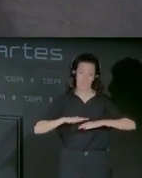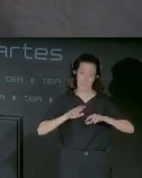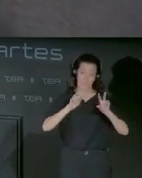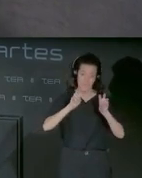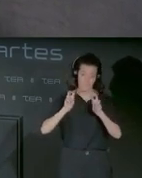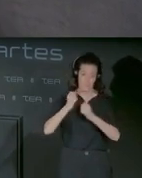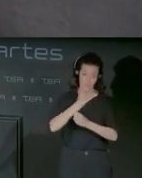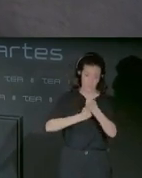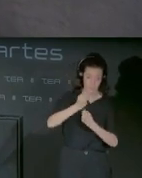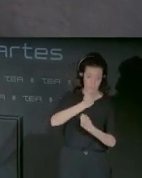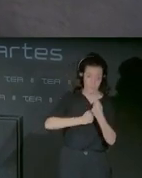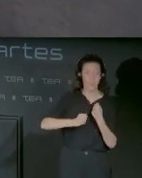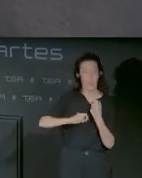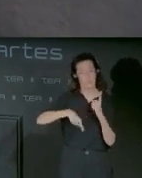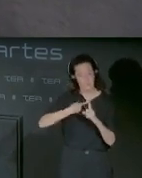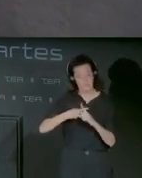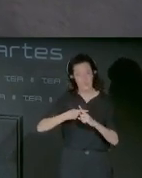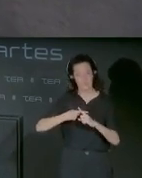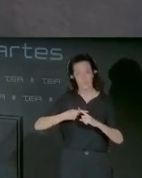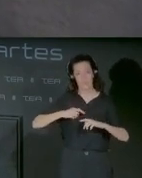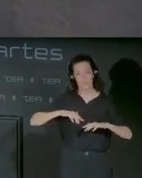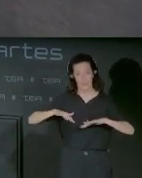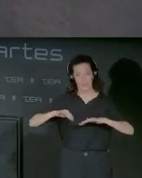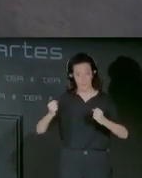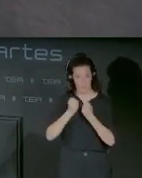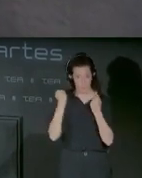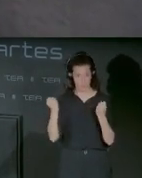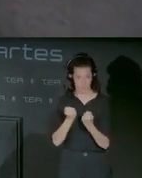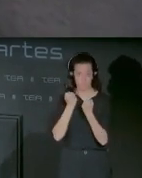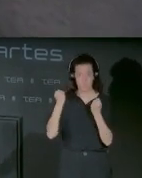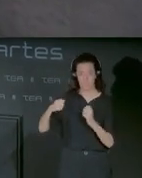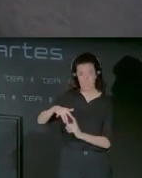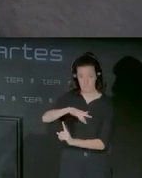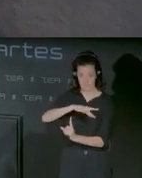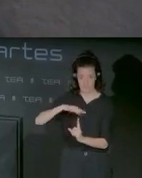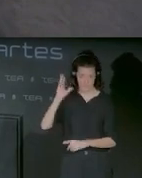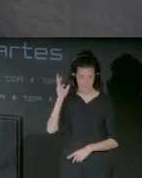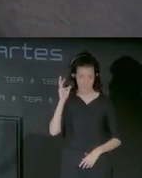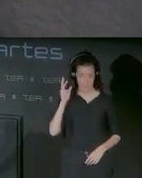just to be just to the other part of our ministry.